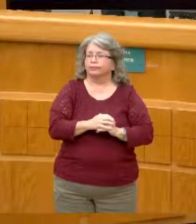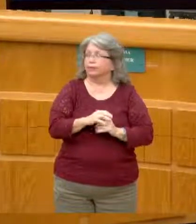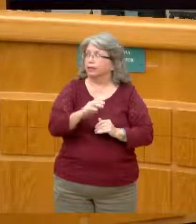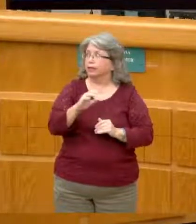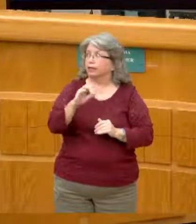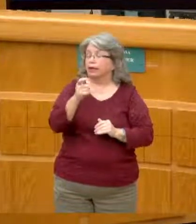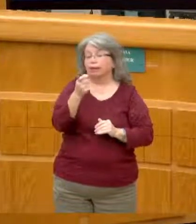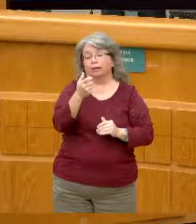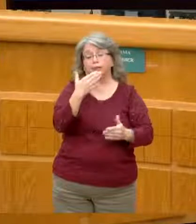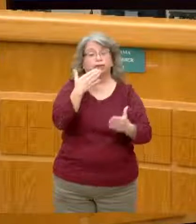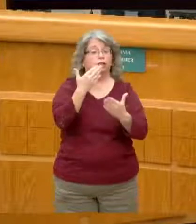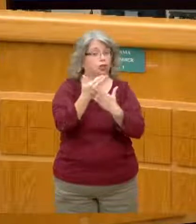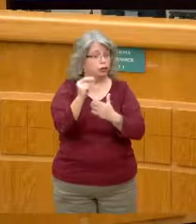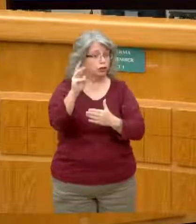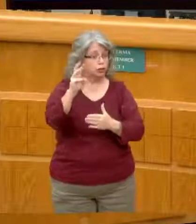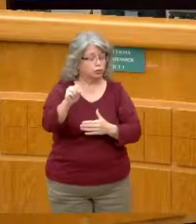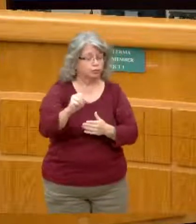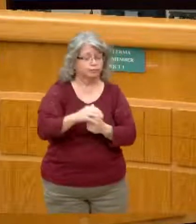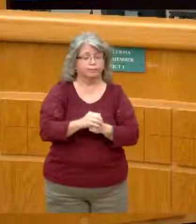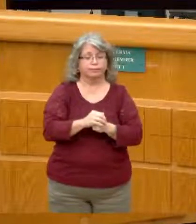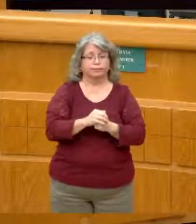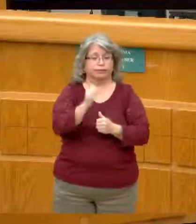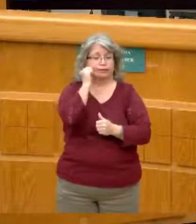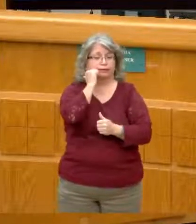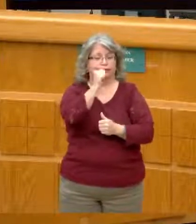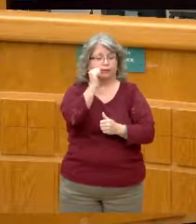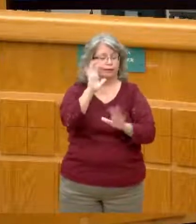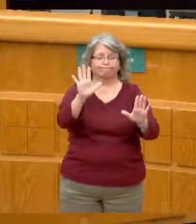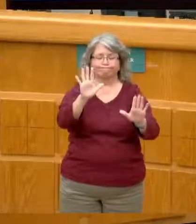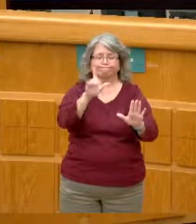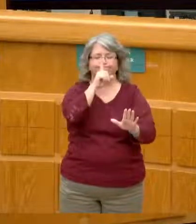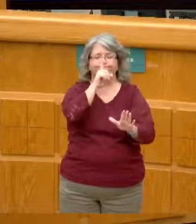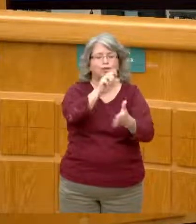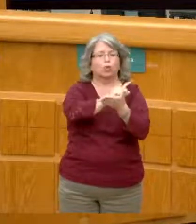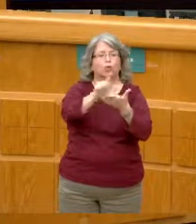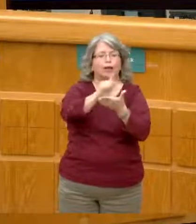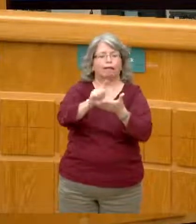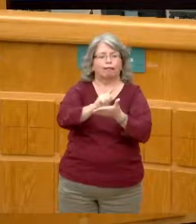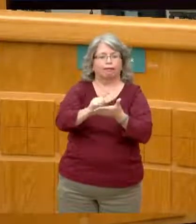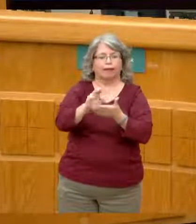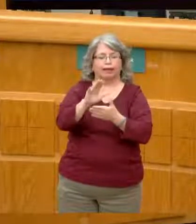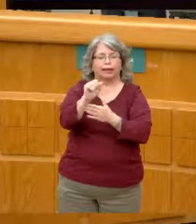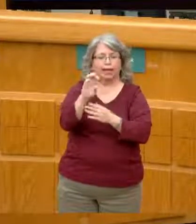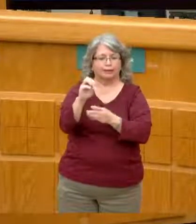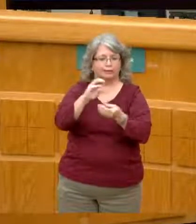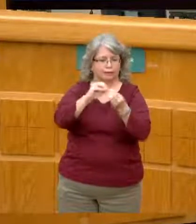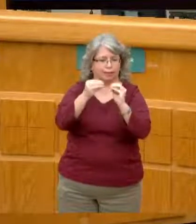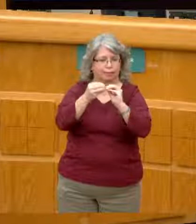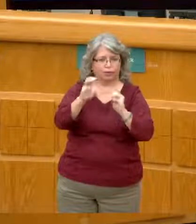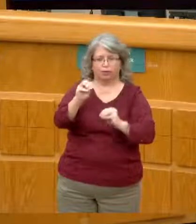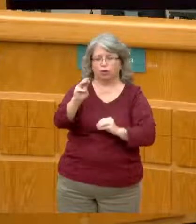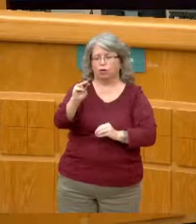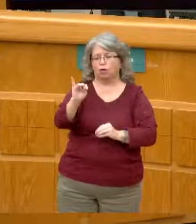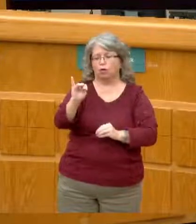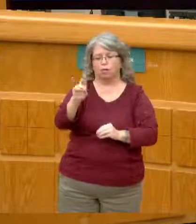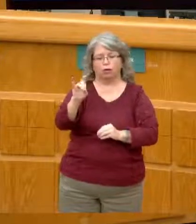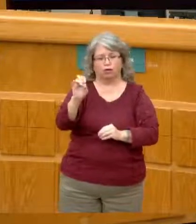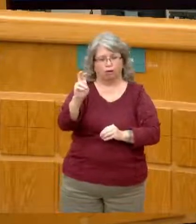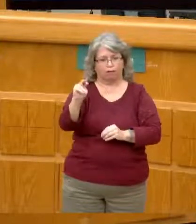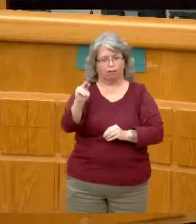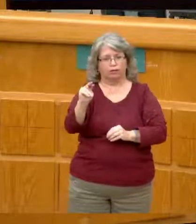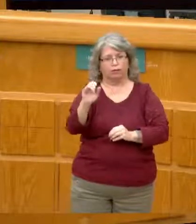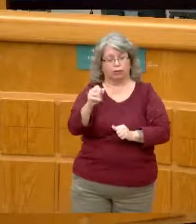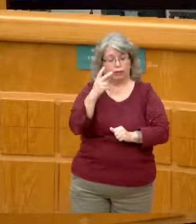good sign. This is the daily case count, not daily, but the weekly case count of Omicron. As you can see, we went from